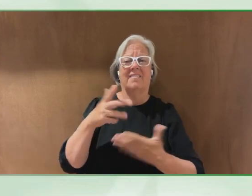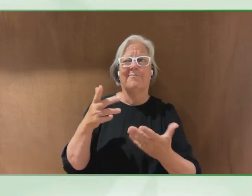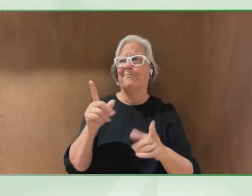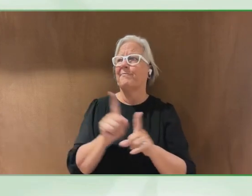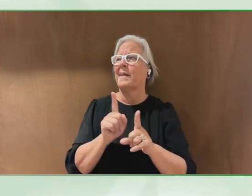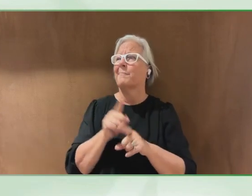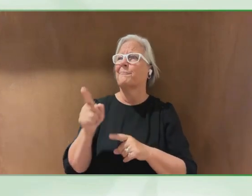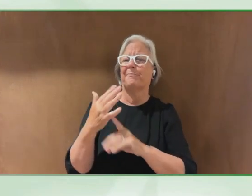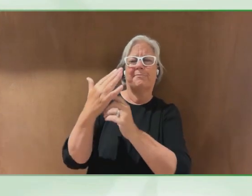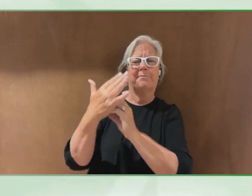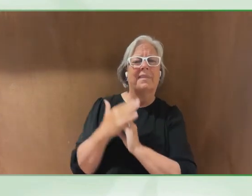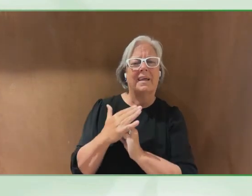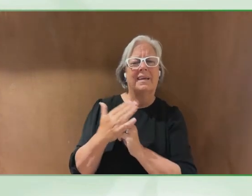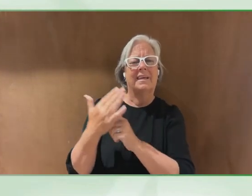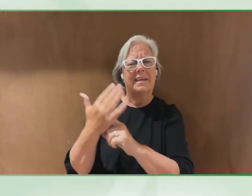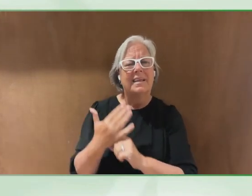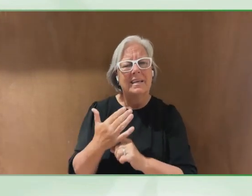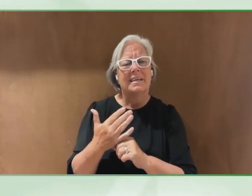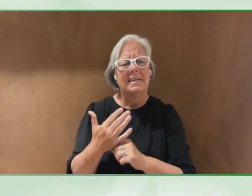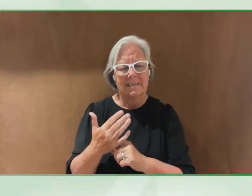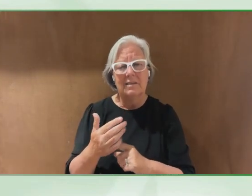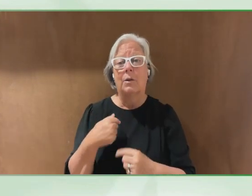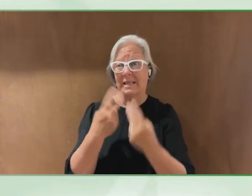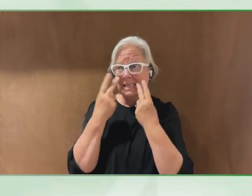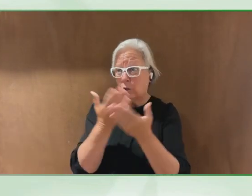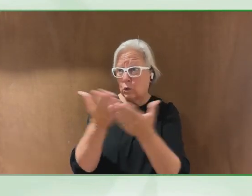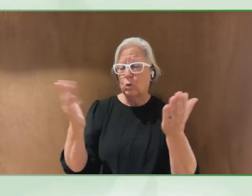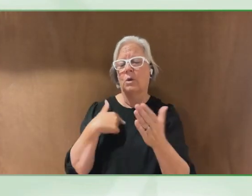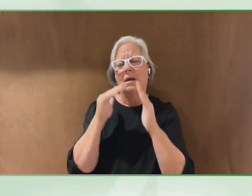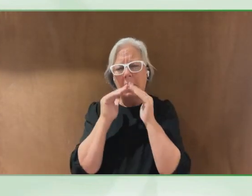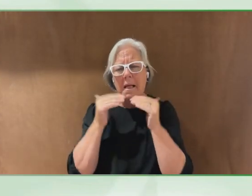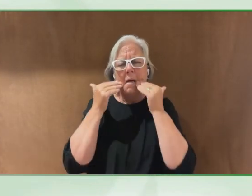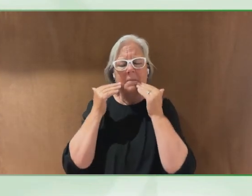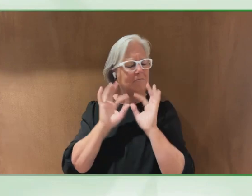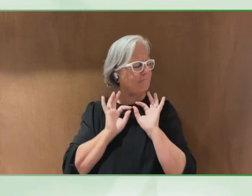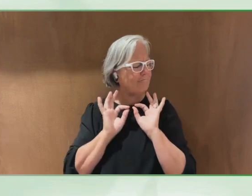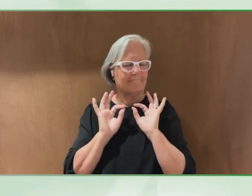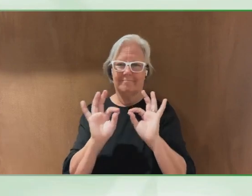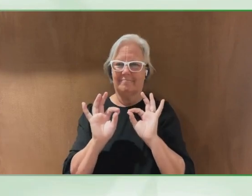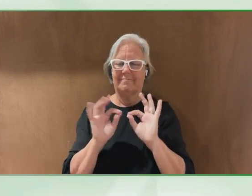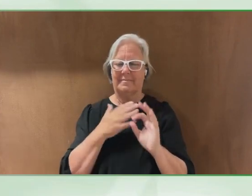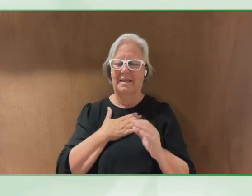so wonderful to see everyone. Now my question is for Paula,